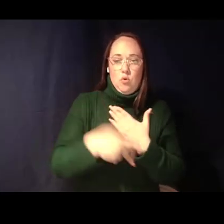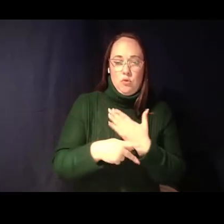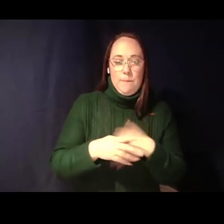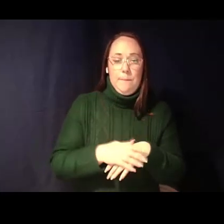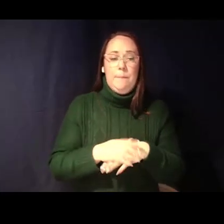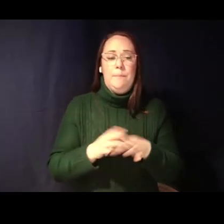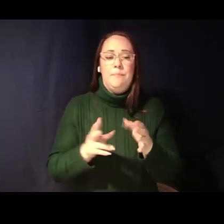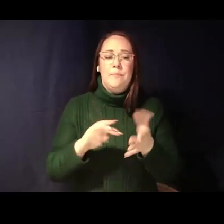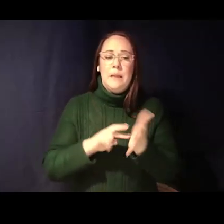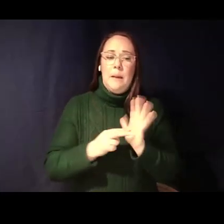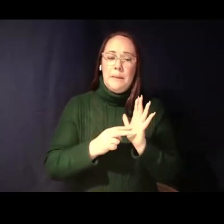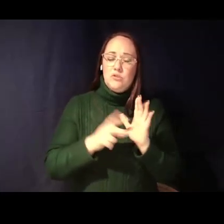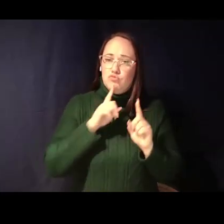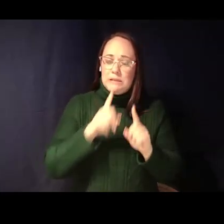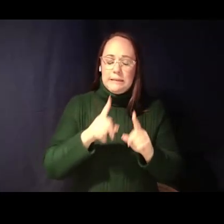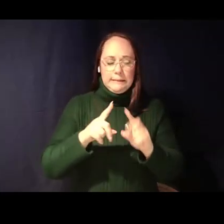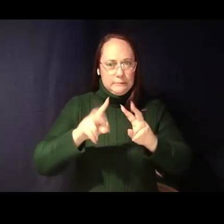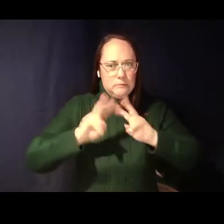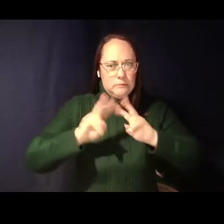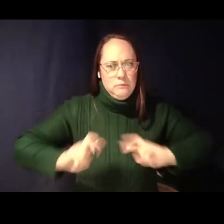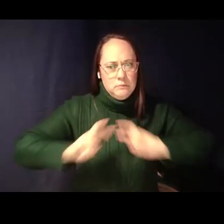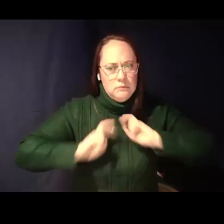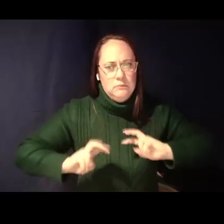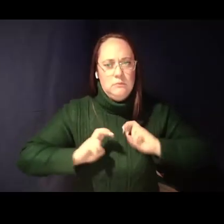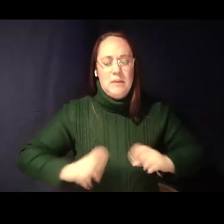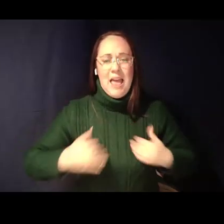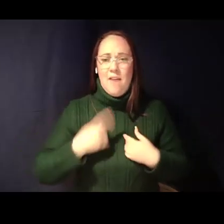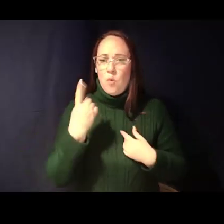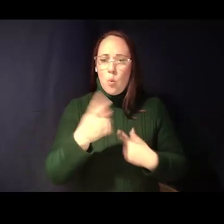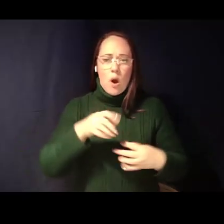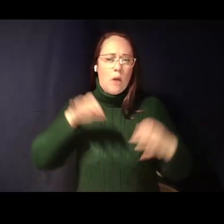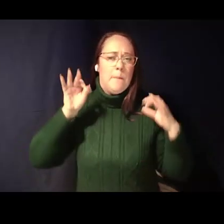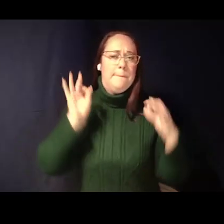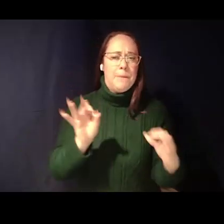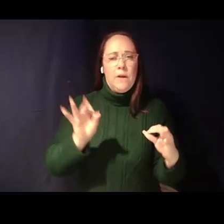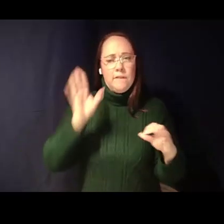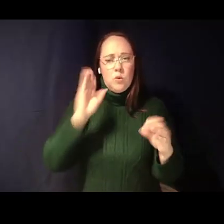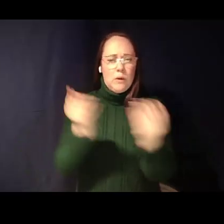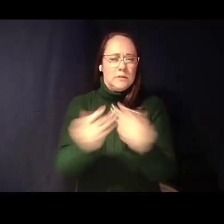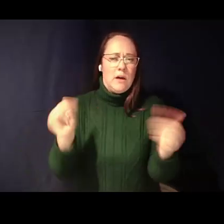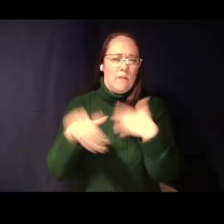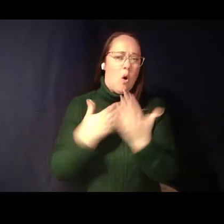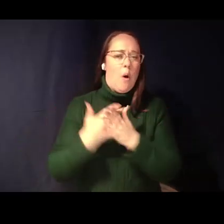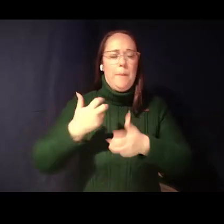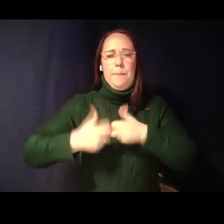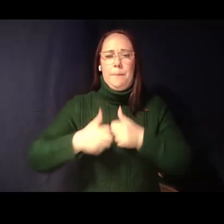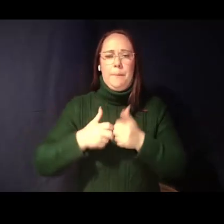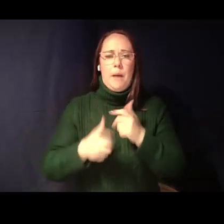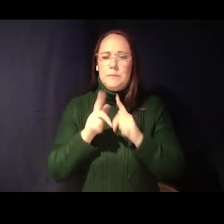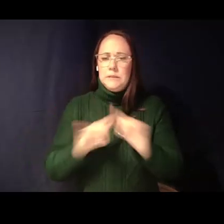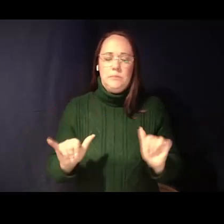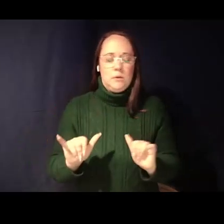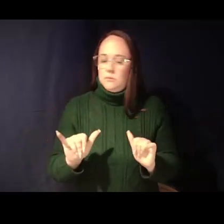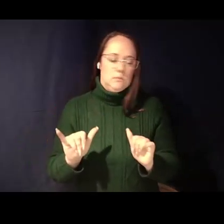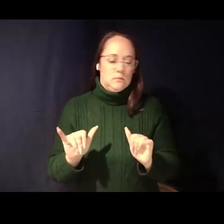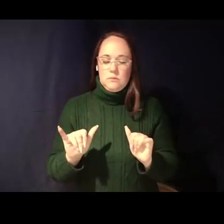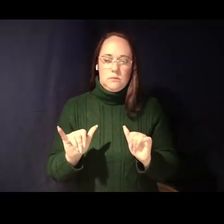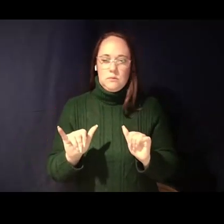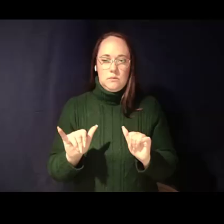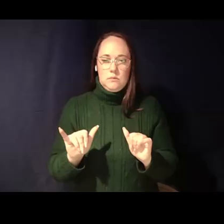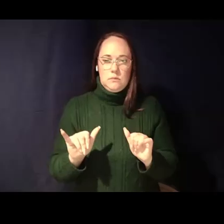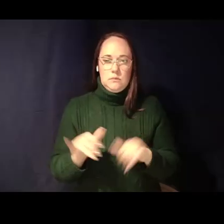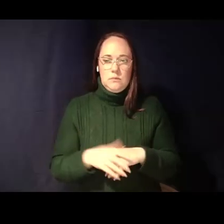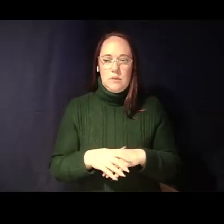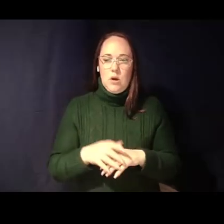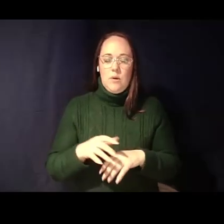really in under the hood. There's no one magic bullet that's going to solve all the healthcare cost problems and cost